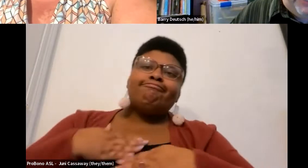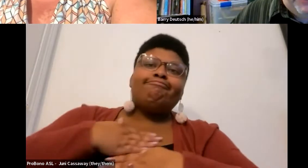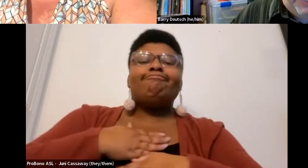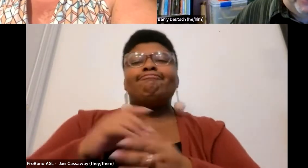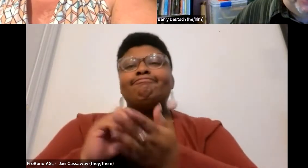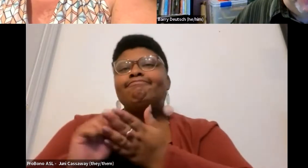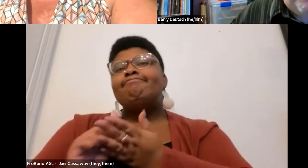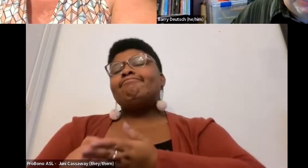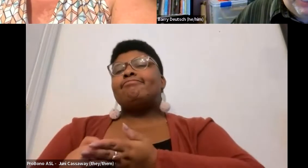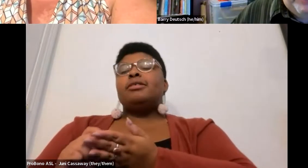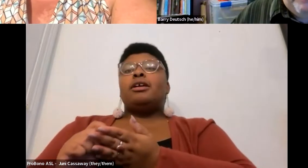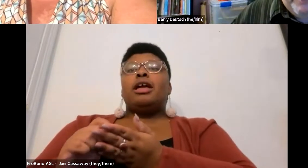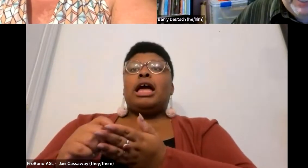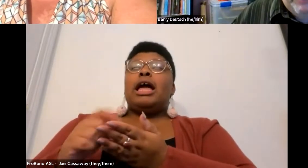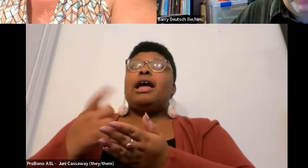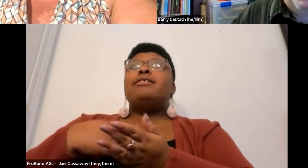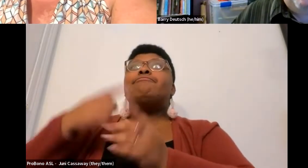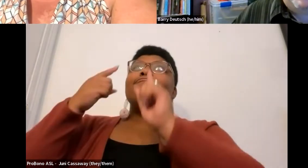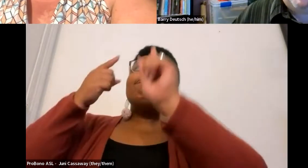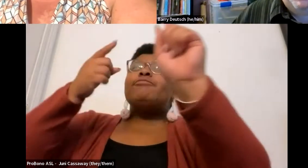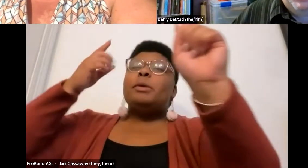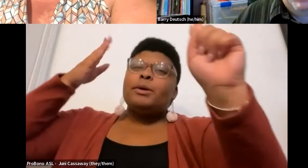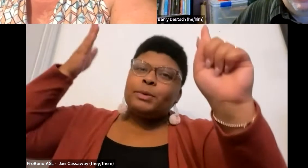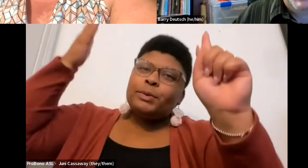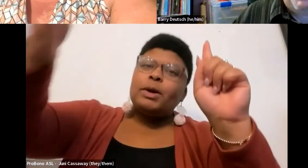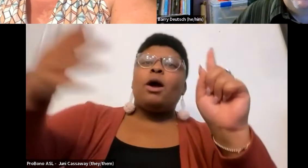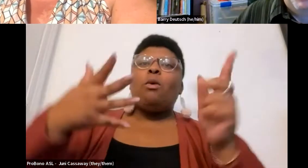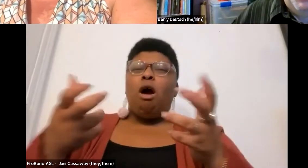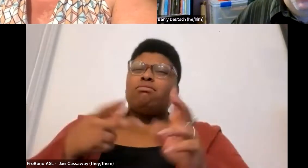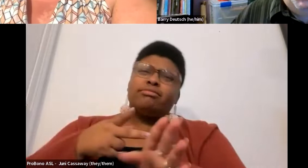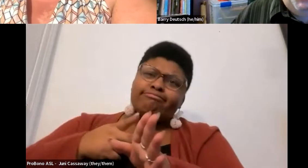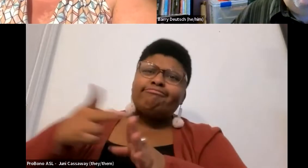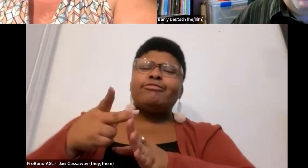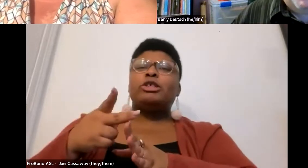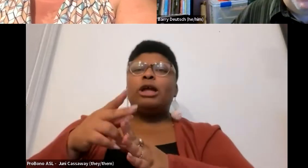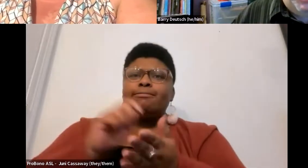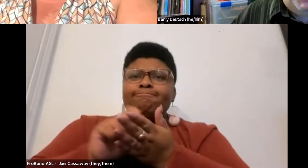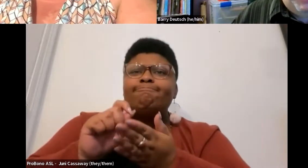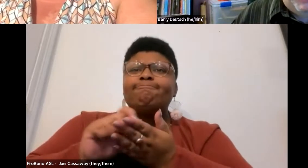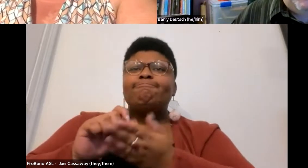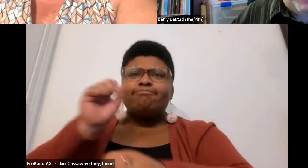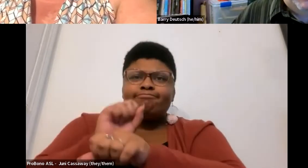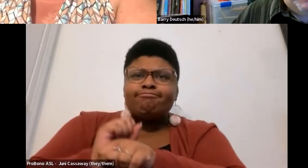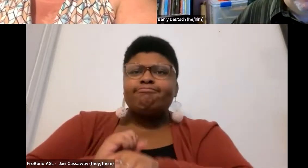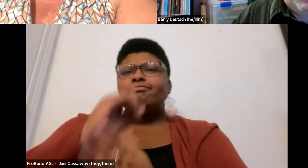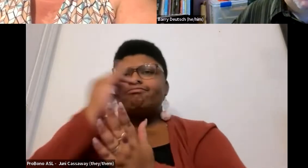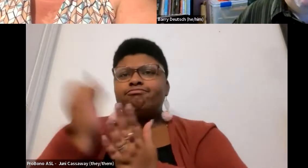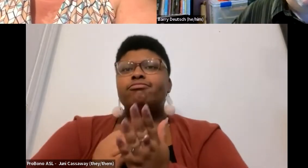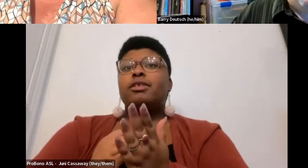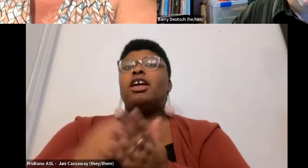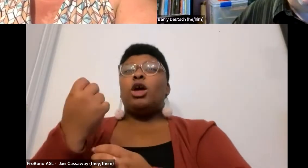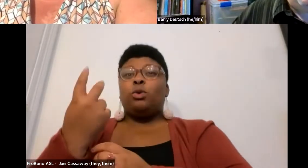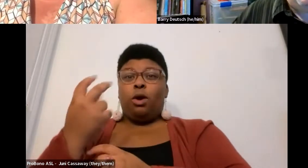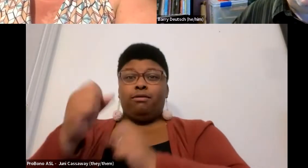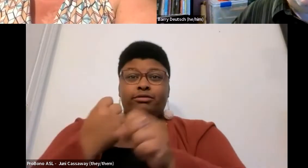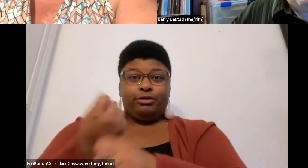with the intention of someday being able to do it professionally. And I guess about 12 years ago, I finally reached the point